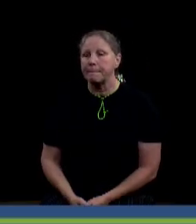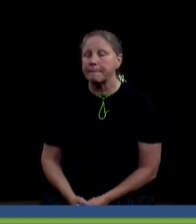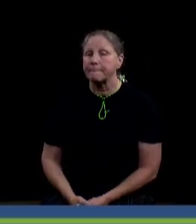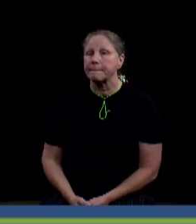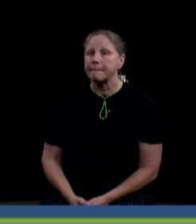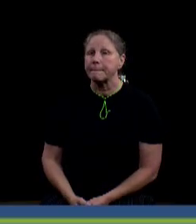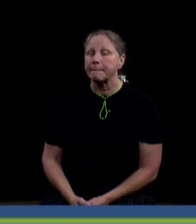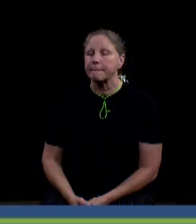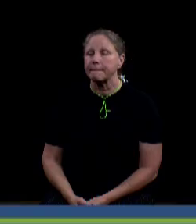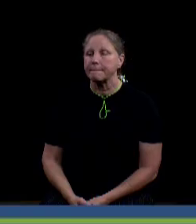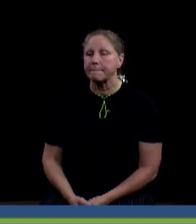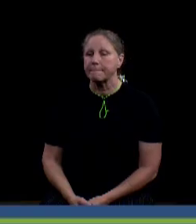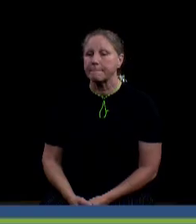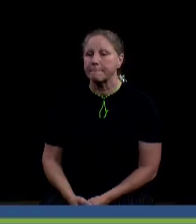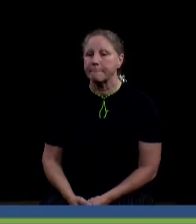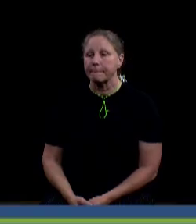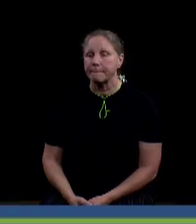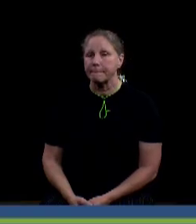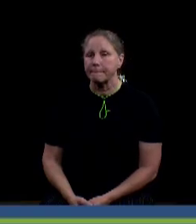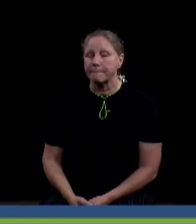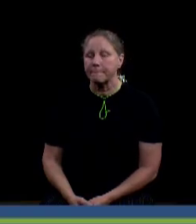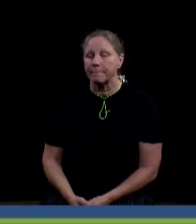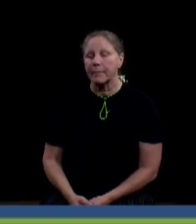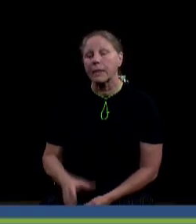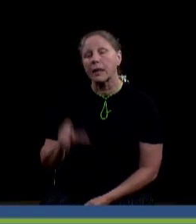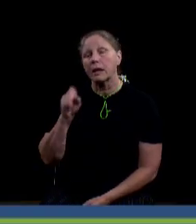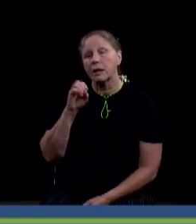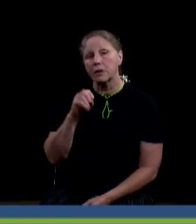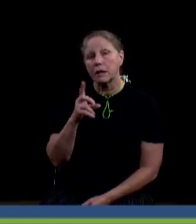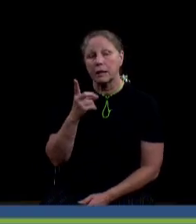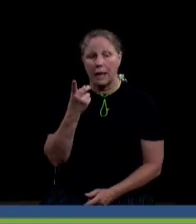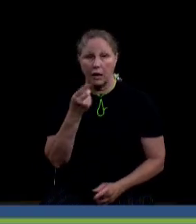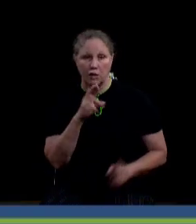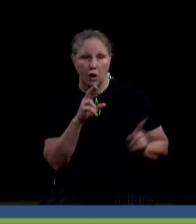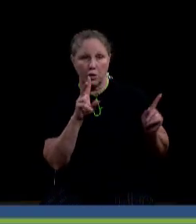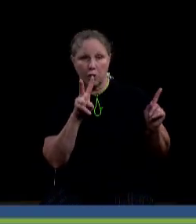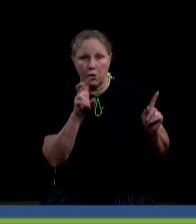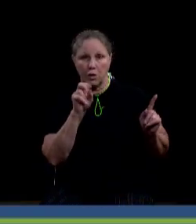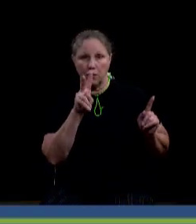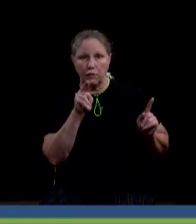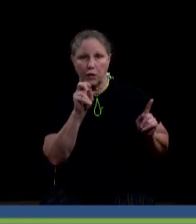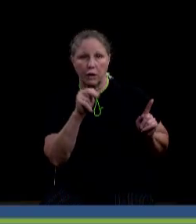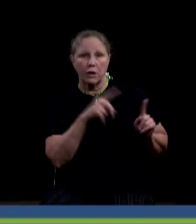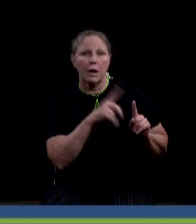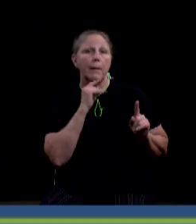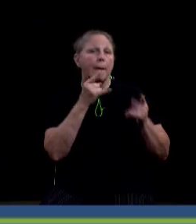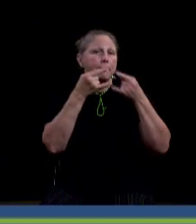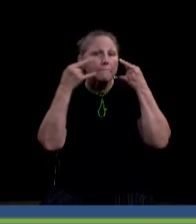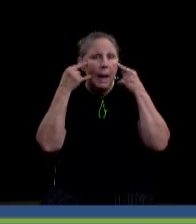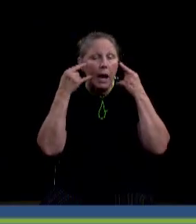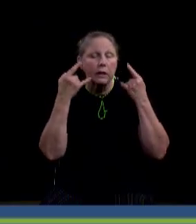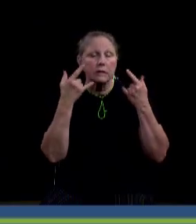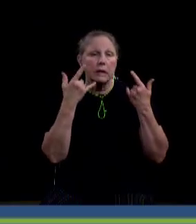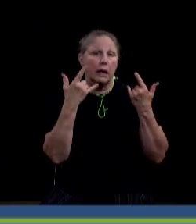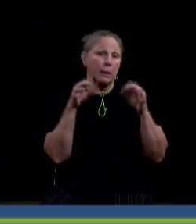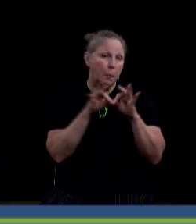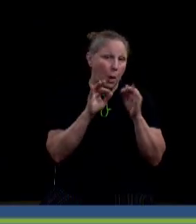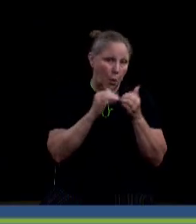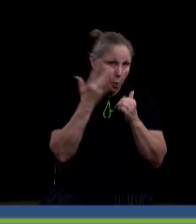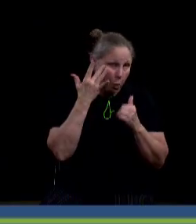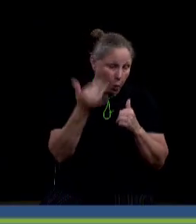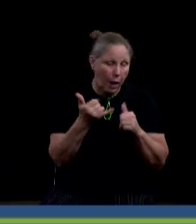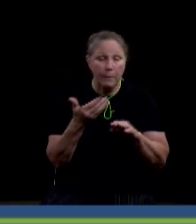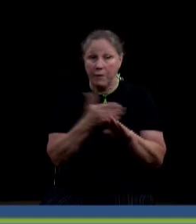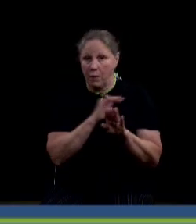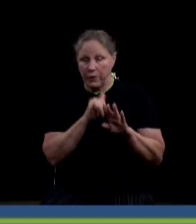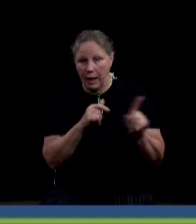So Dr. Berner is going to talk a little bit about the value of masks and face coverings, but before we talk about that, I'd like to share a little bit. There's a slide in there, the next